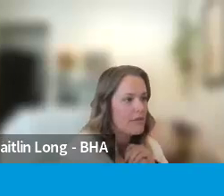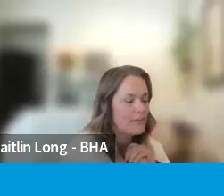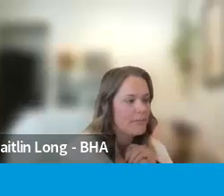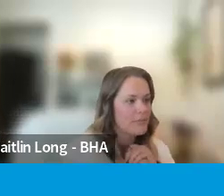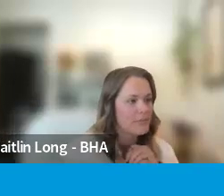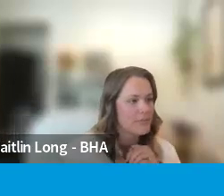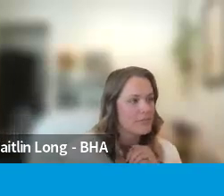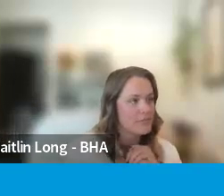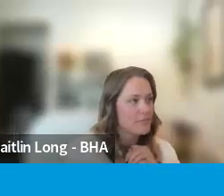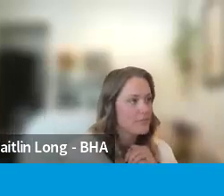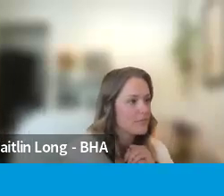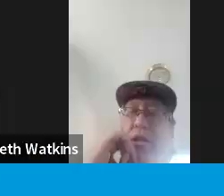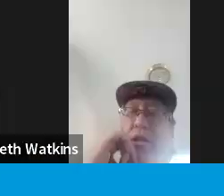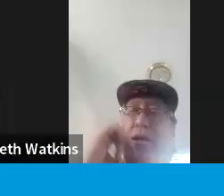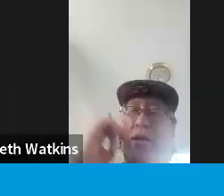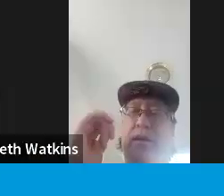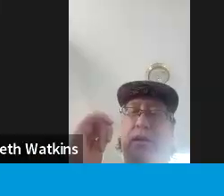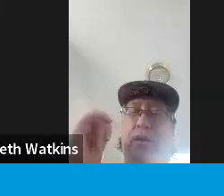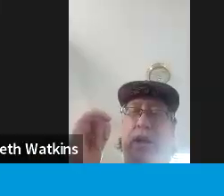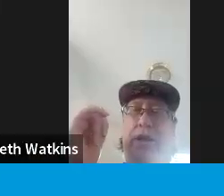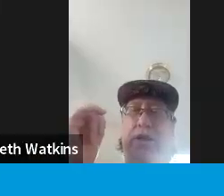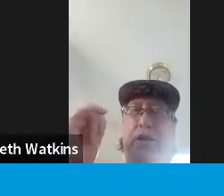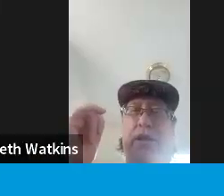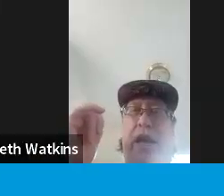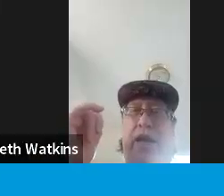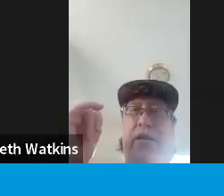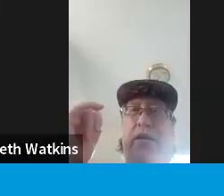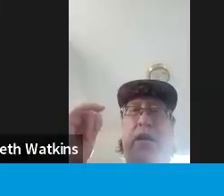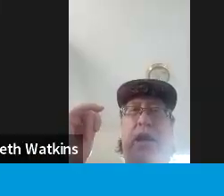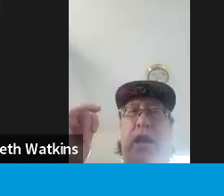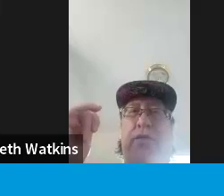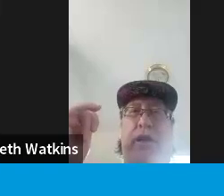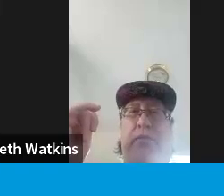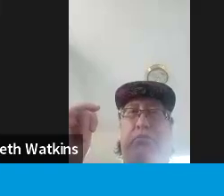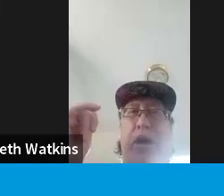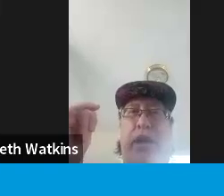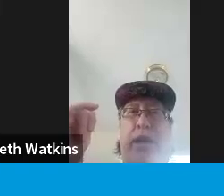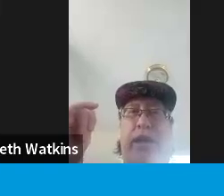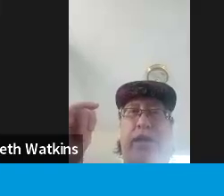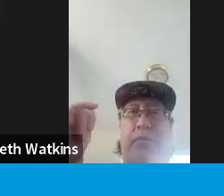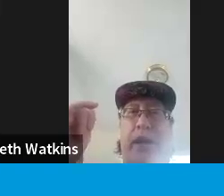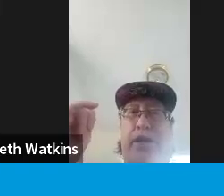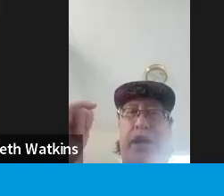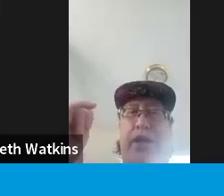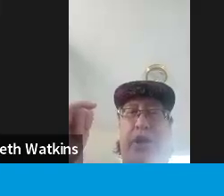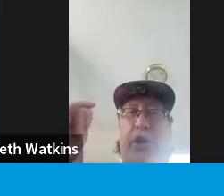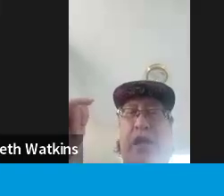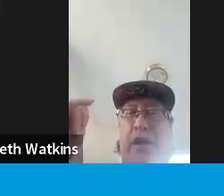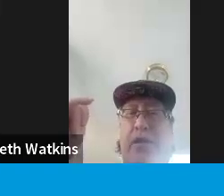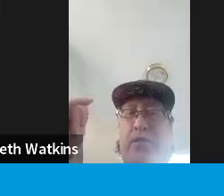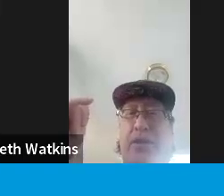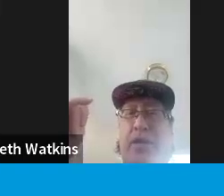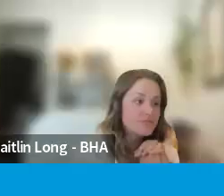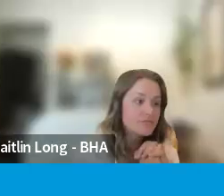receive that? I think basically what I do is every month I get the BHA